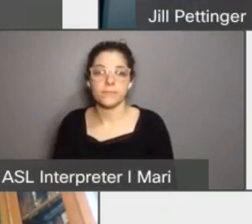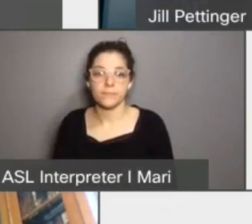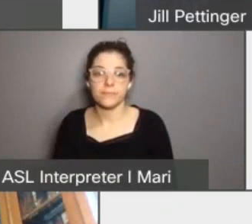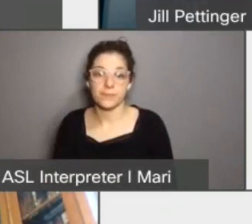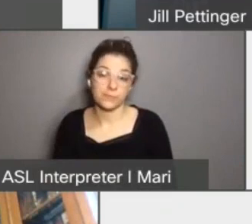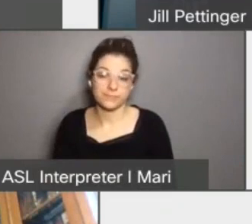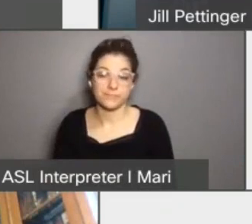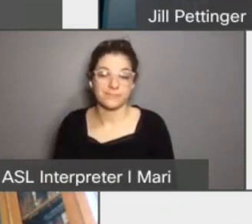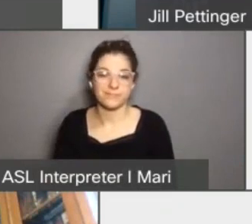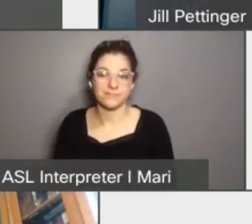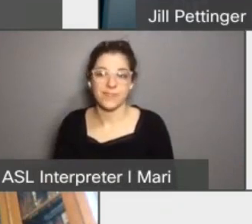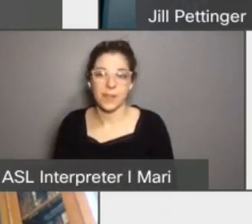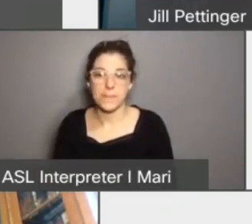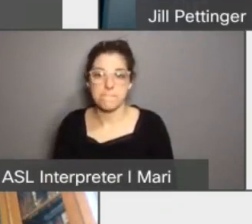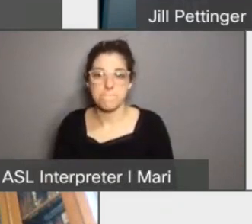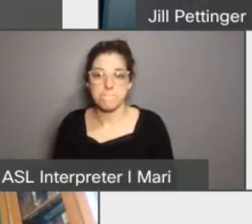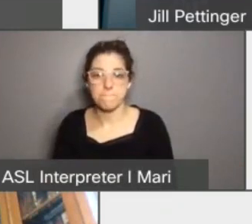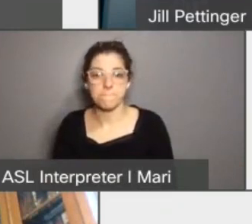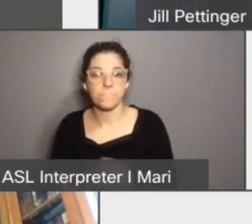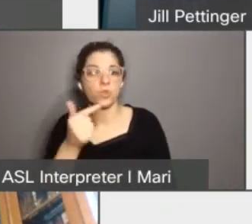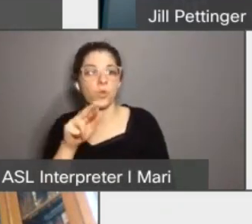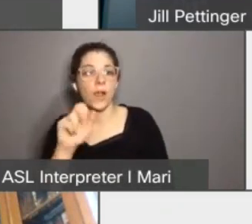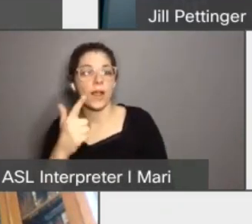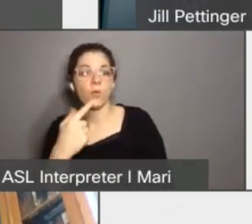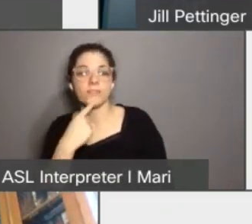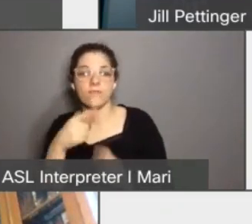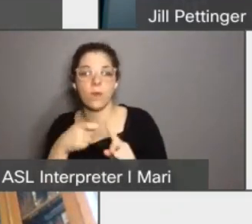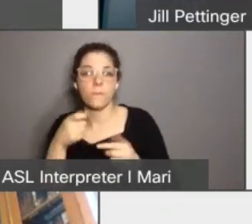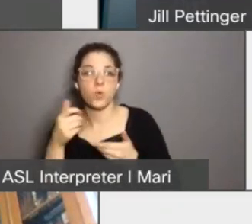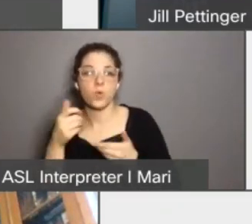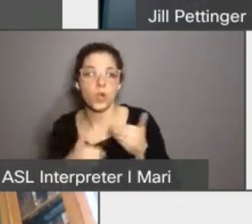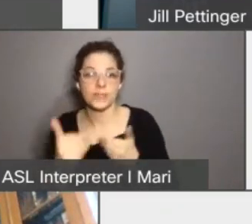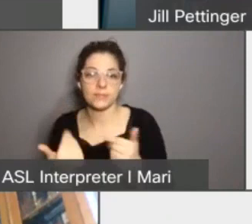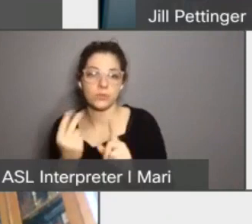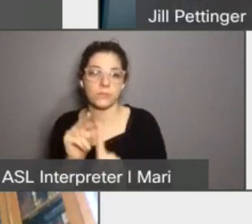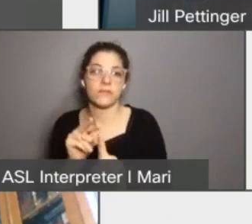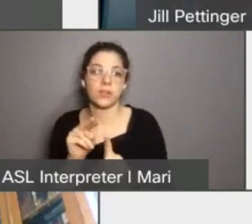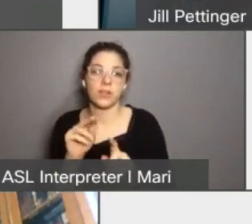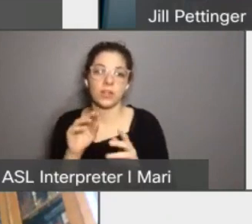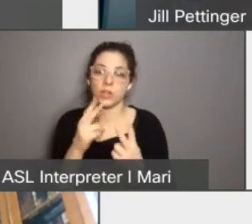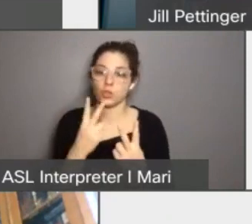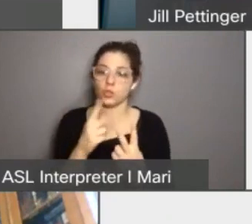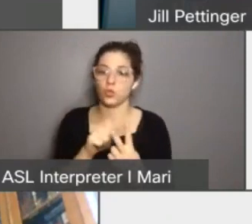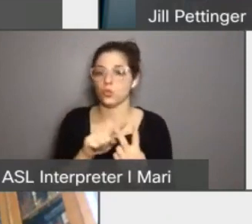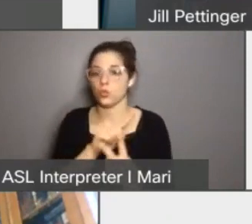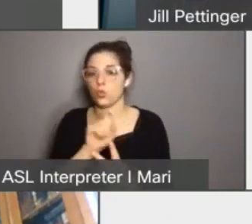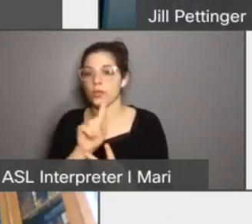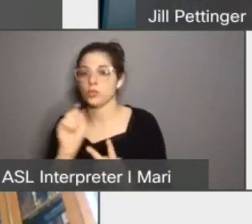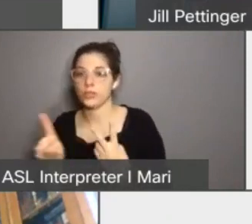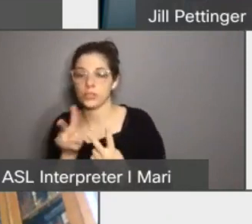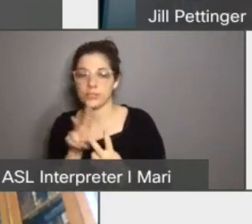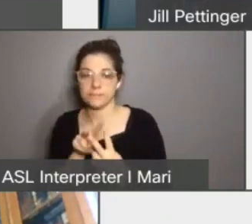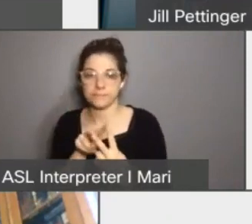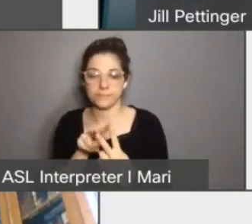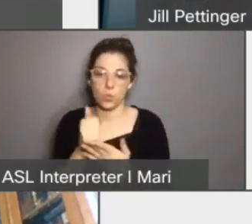everything. So this is Greg. I just want to say, from a process perspective, I think there are kind of two separate questions to